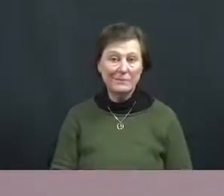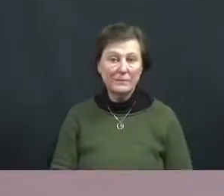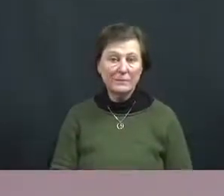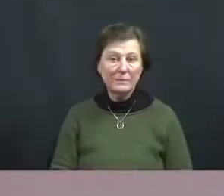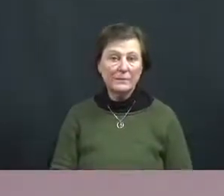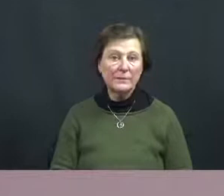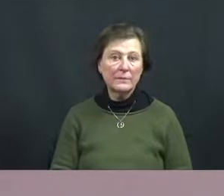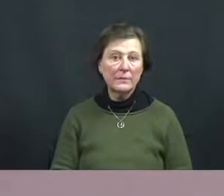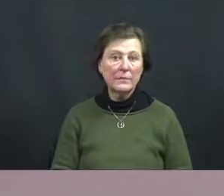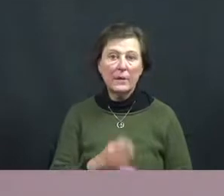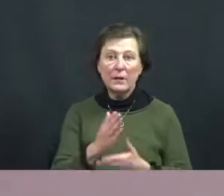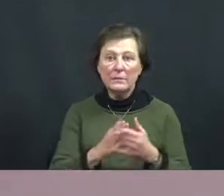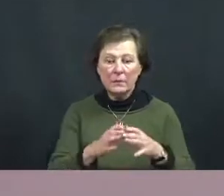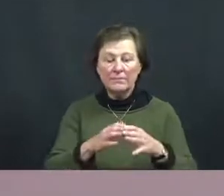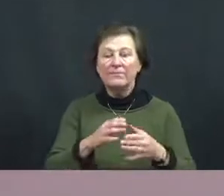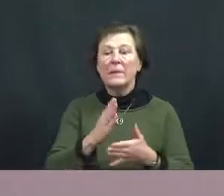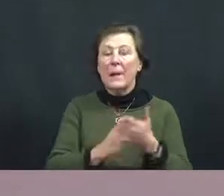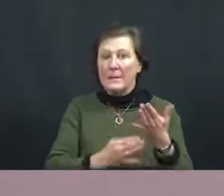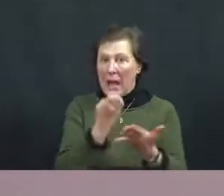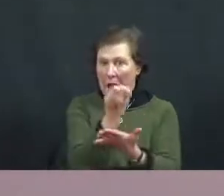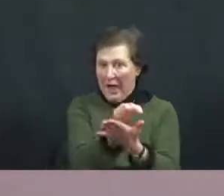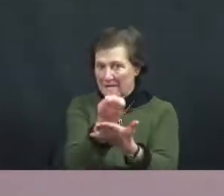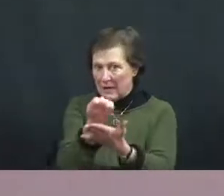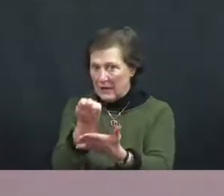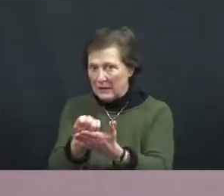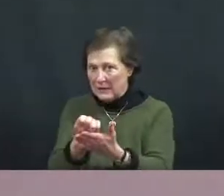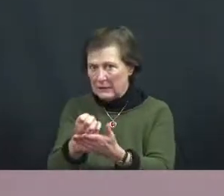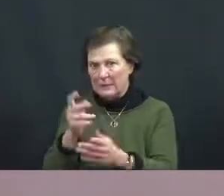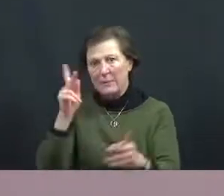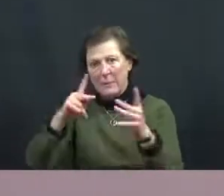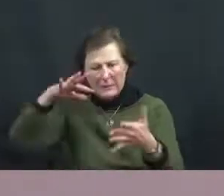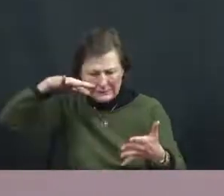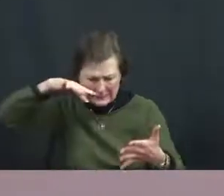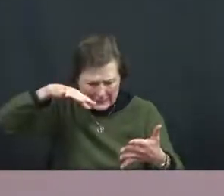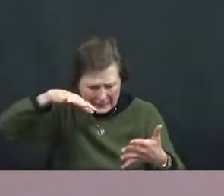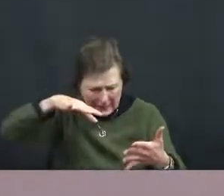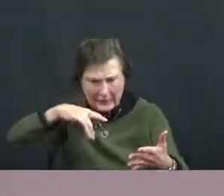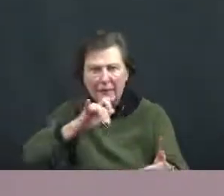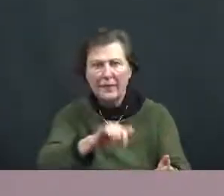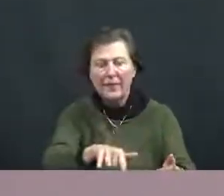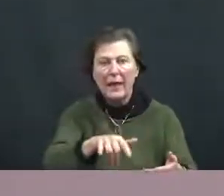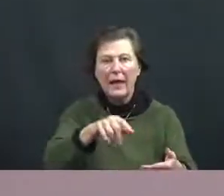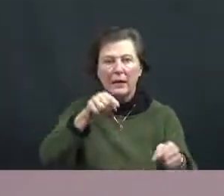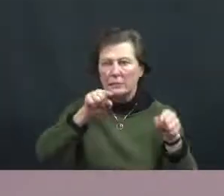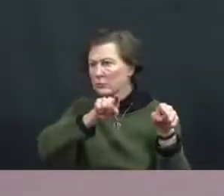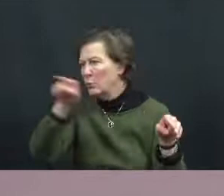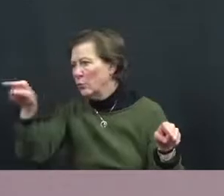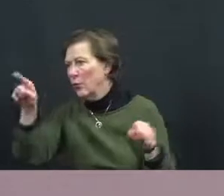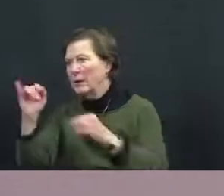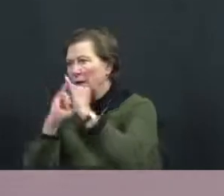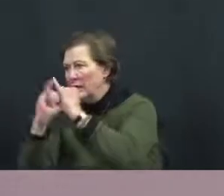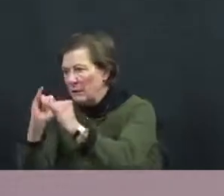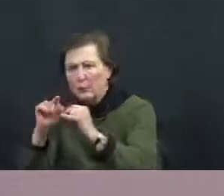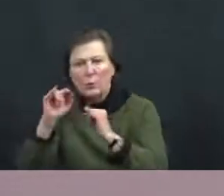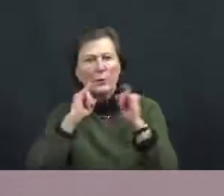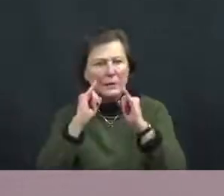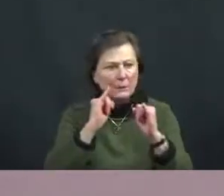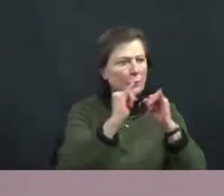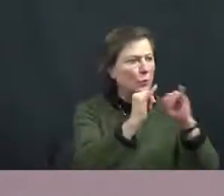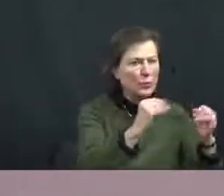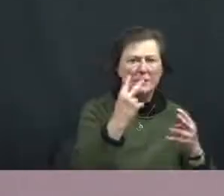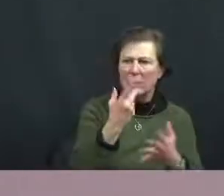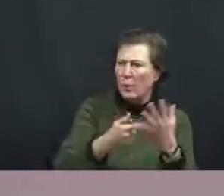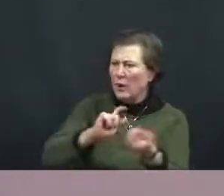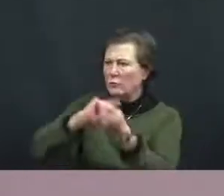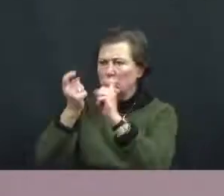There's a growing body of evidence. Sociologists study these programs, and they go back and they interview people afterwards, and they see what kind of